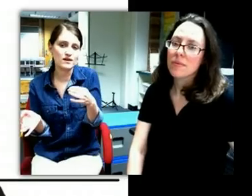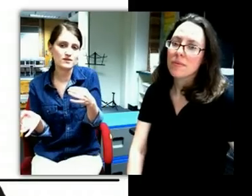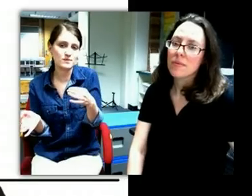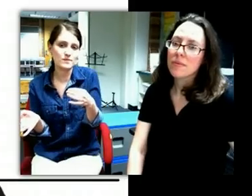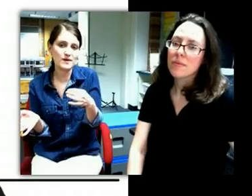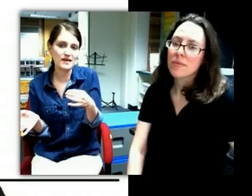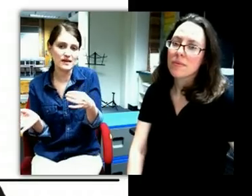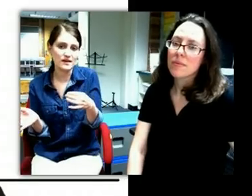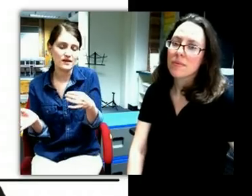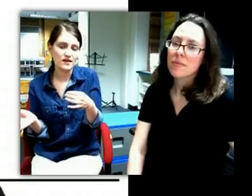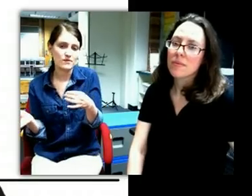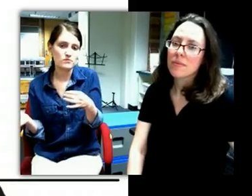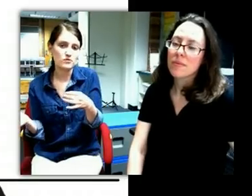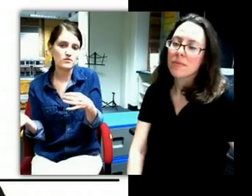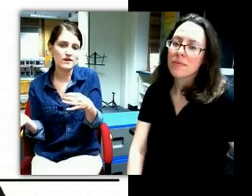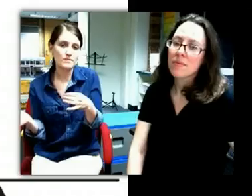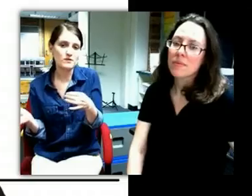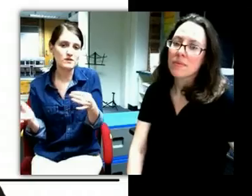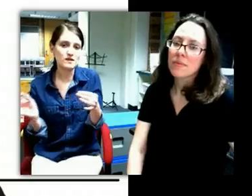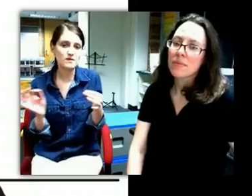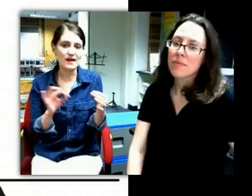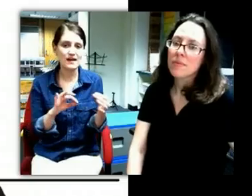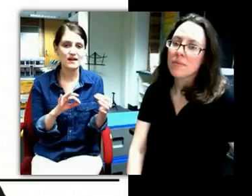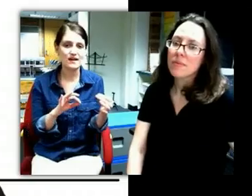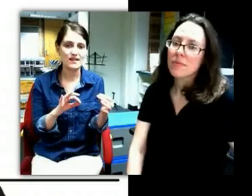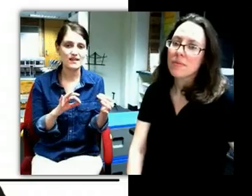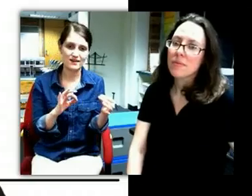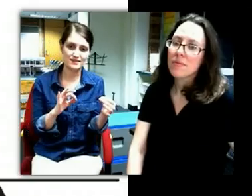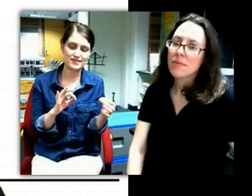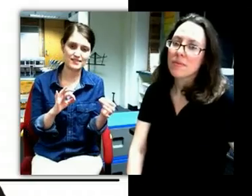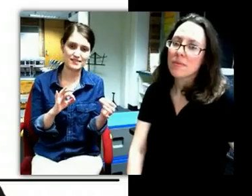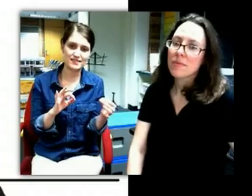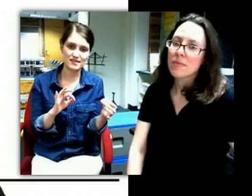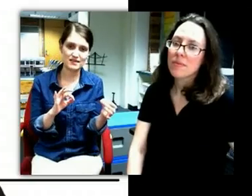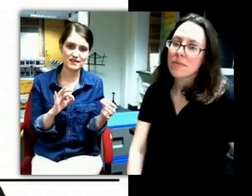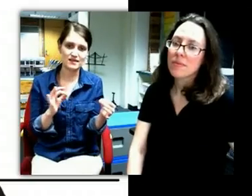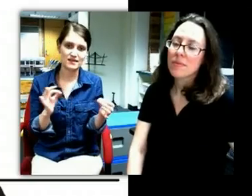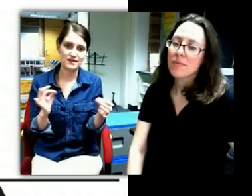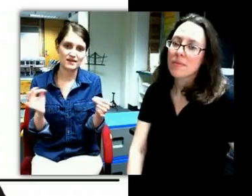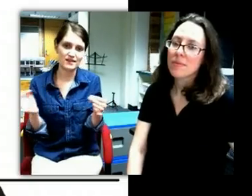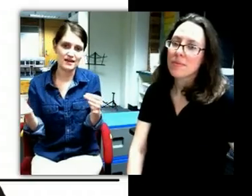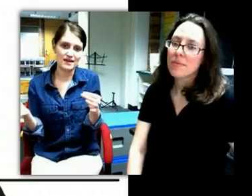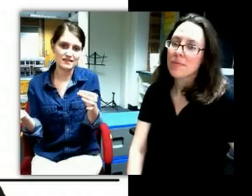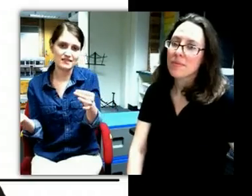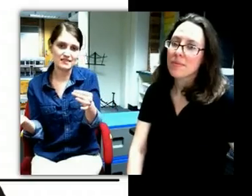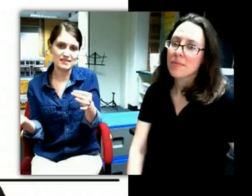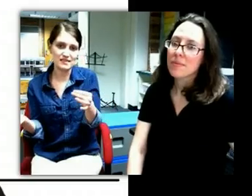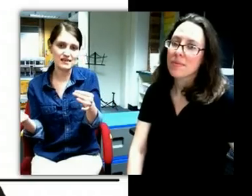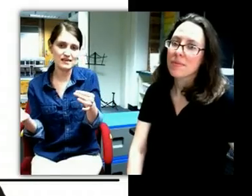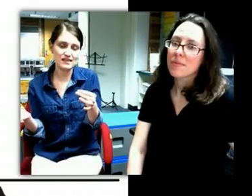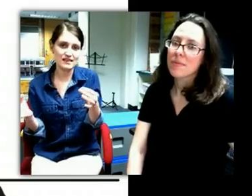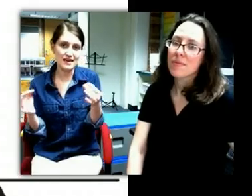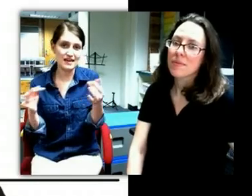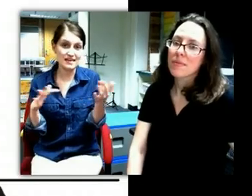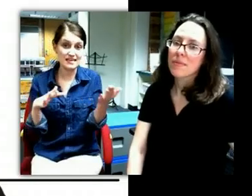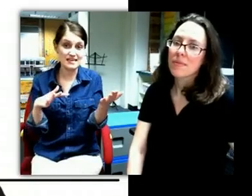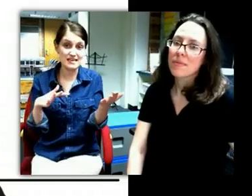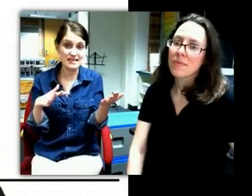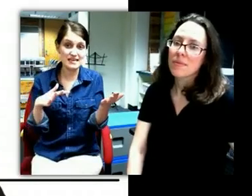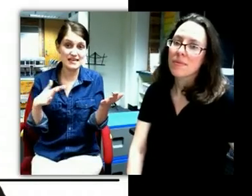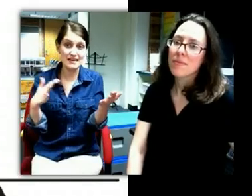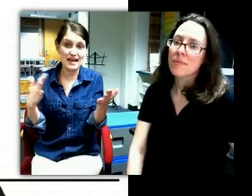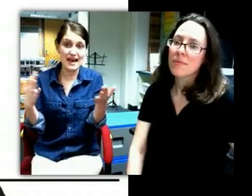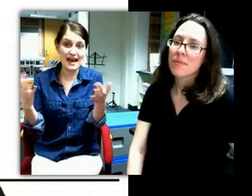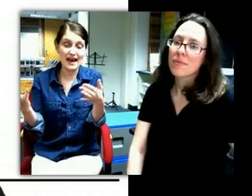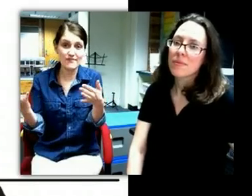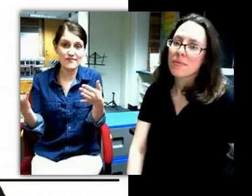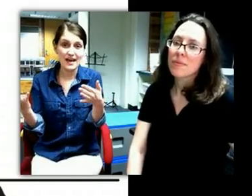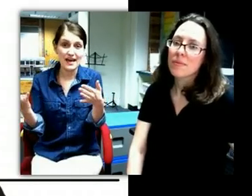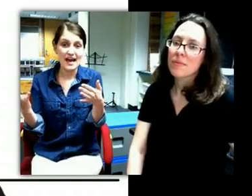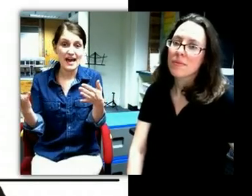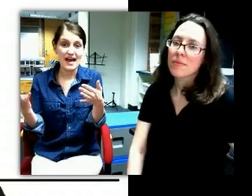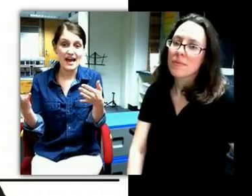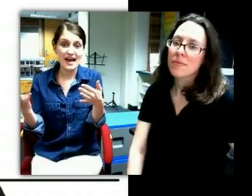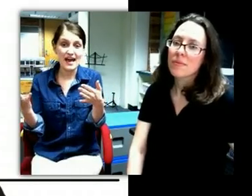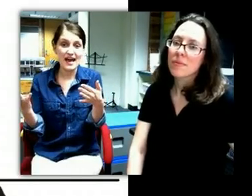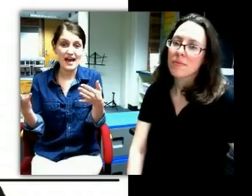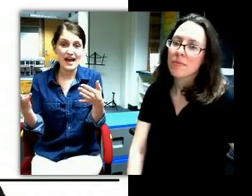bit, there's B. Move up a little bit, there's C, then D, then E, then